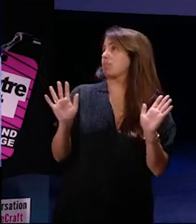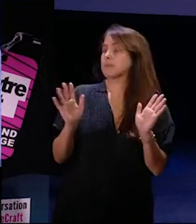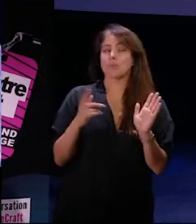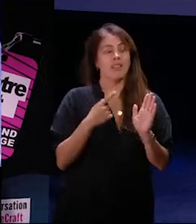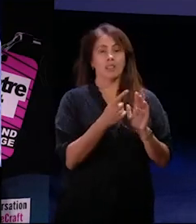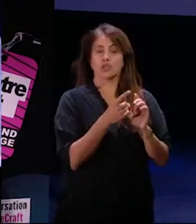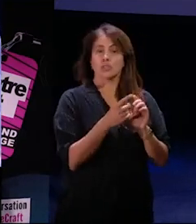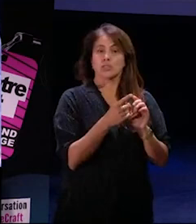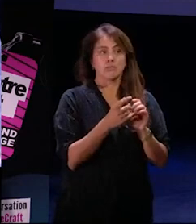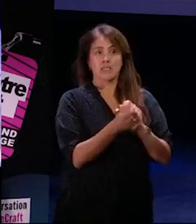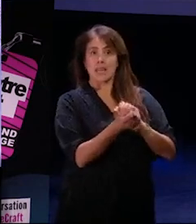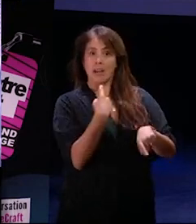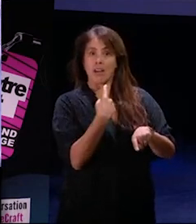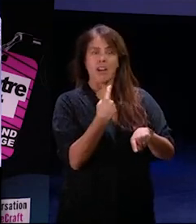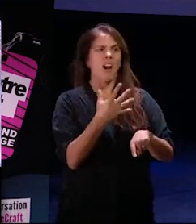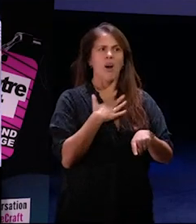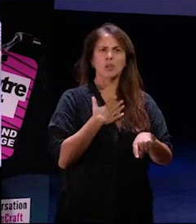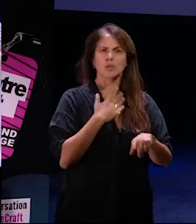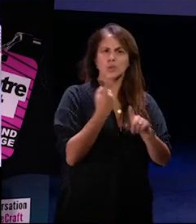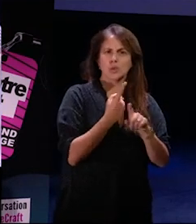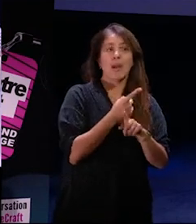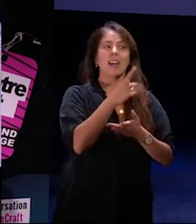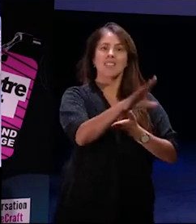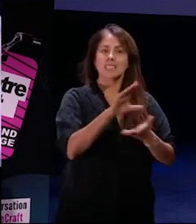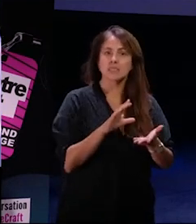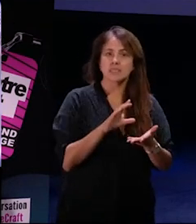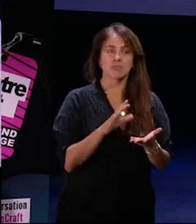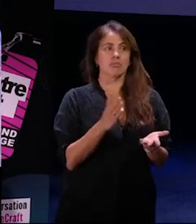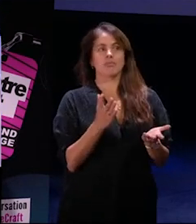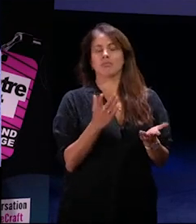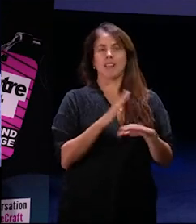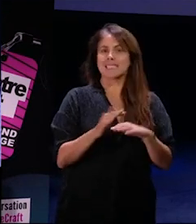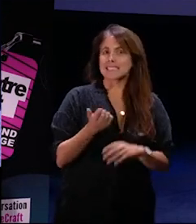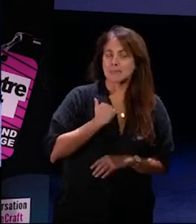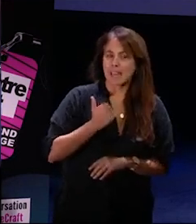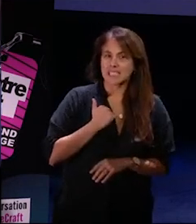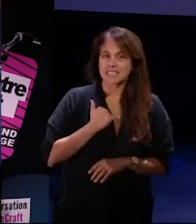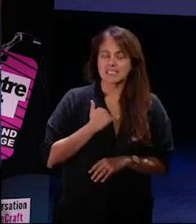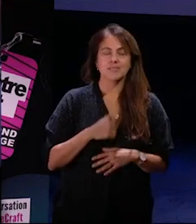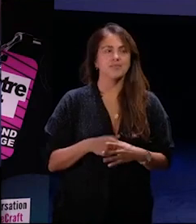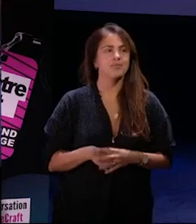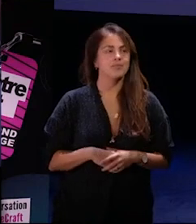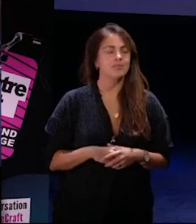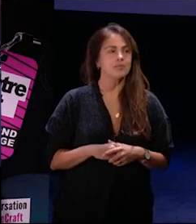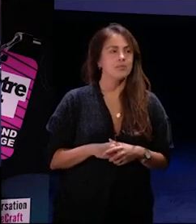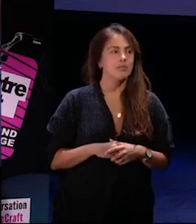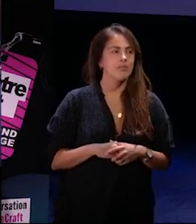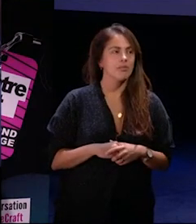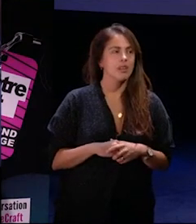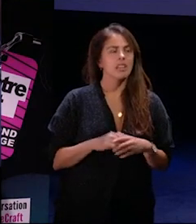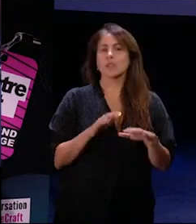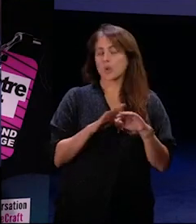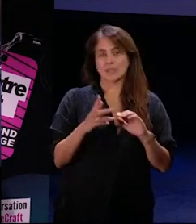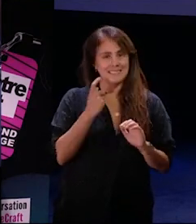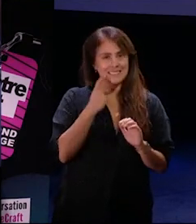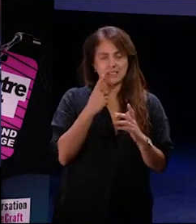a follow-up email that said, I'd really love to talk to you about investment. And I just didn't expect it at all. So it's not